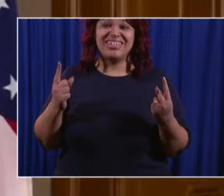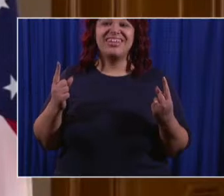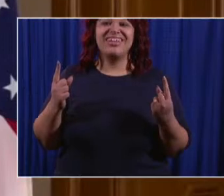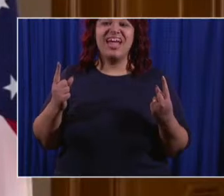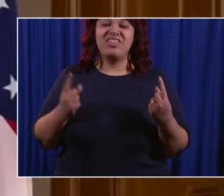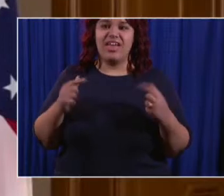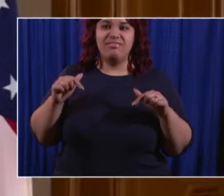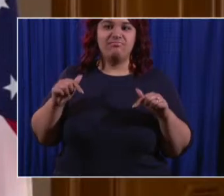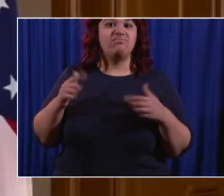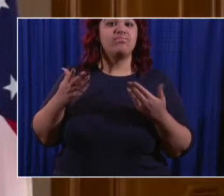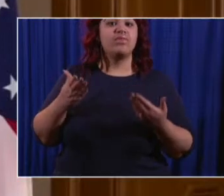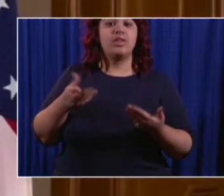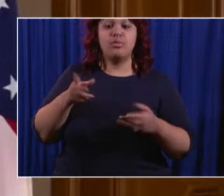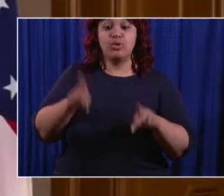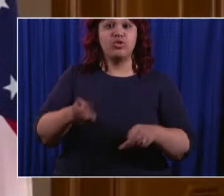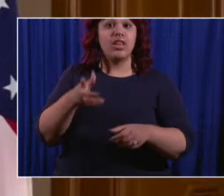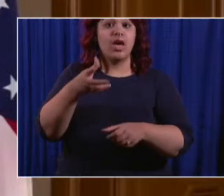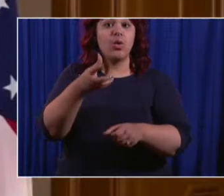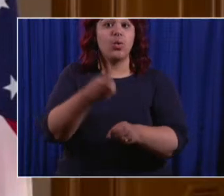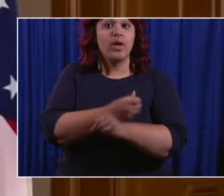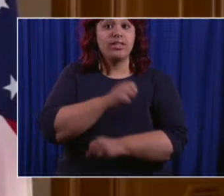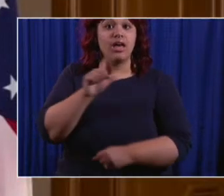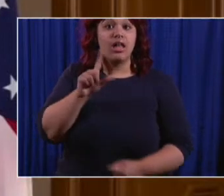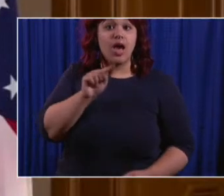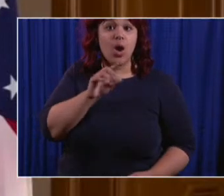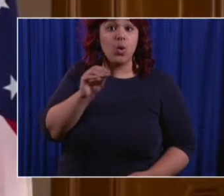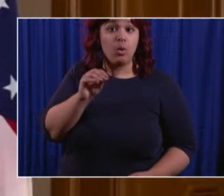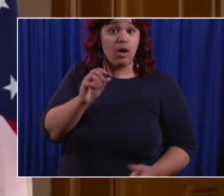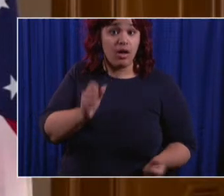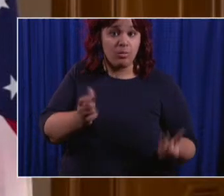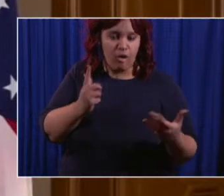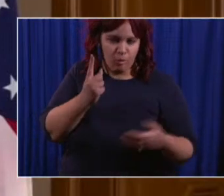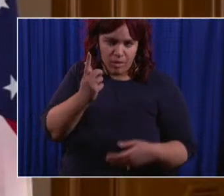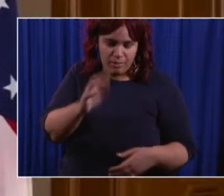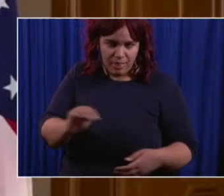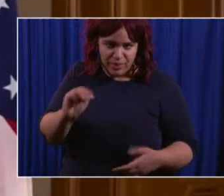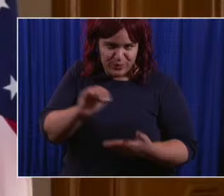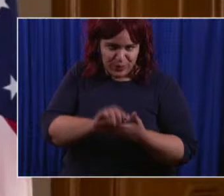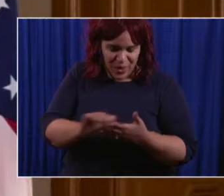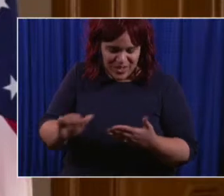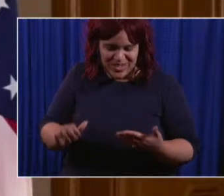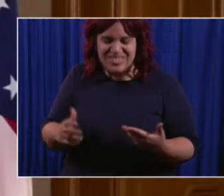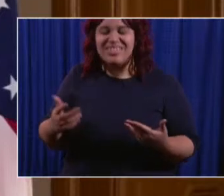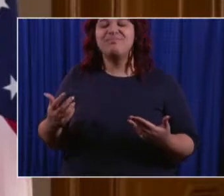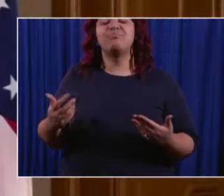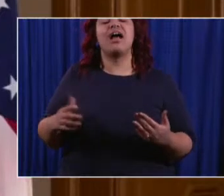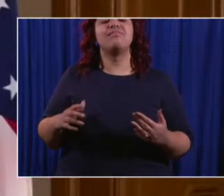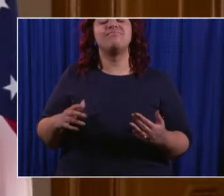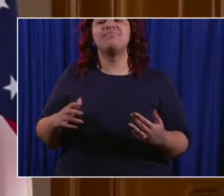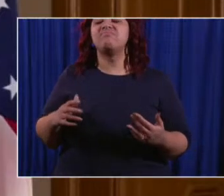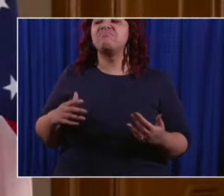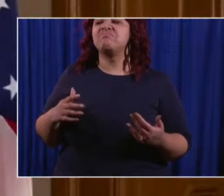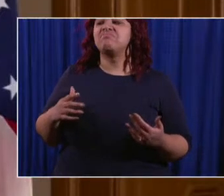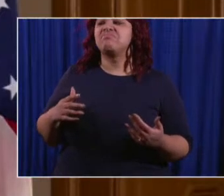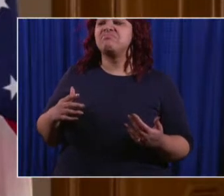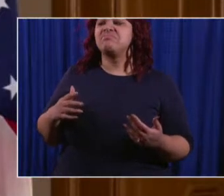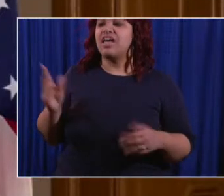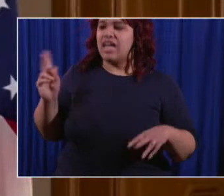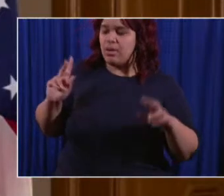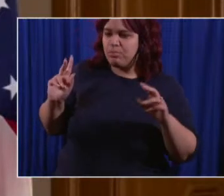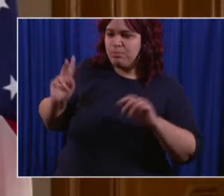had a conversation, but I've heard from a lot of people, and I did a Facebook post. Why not make it